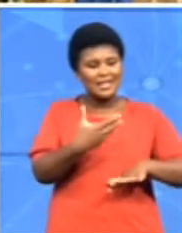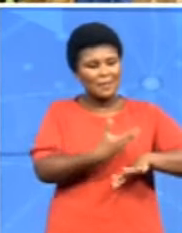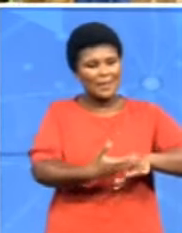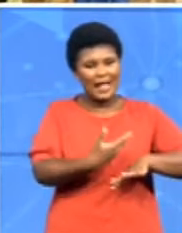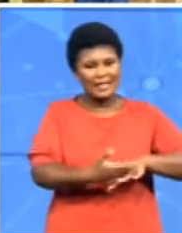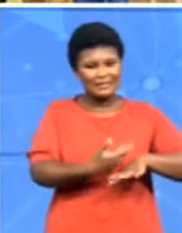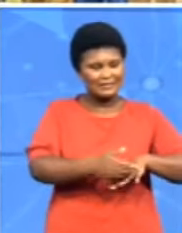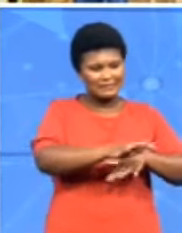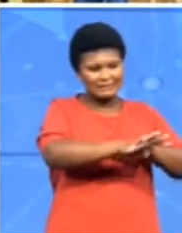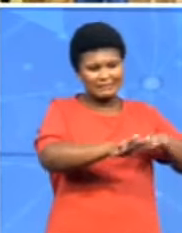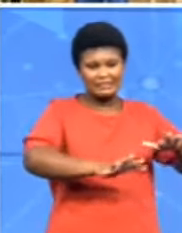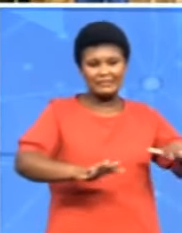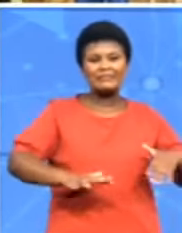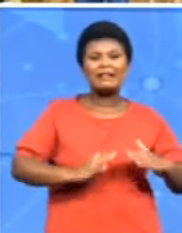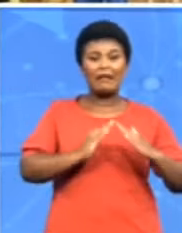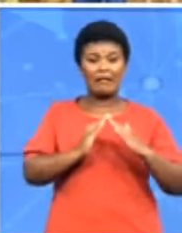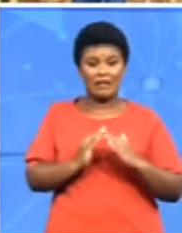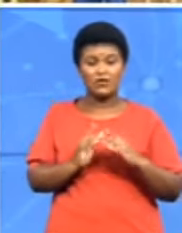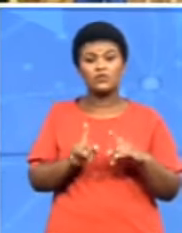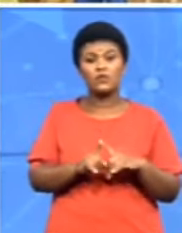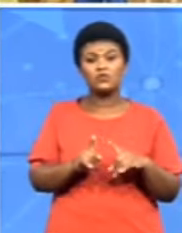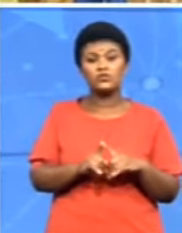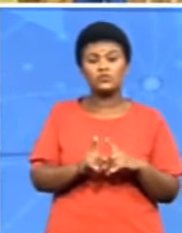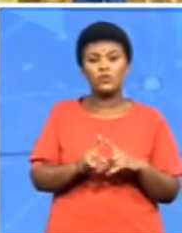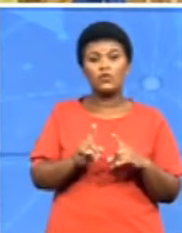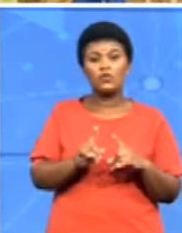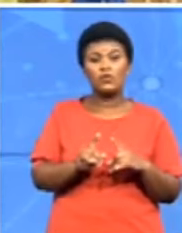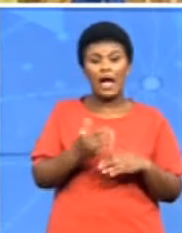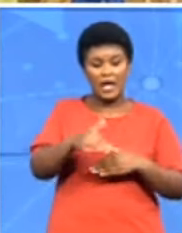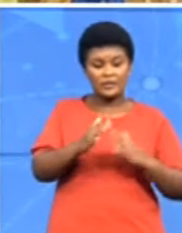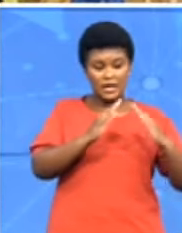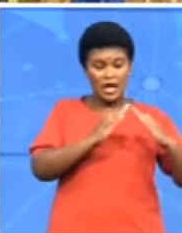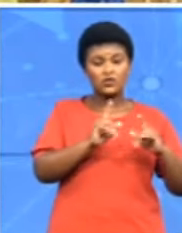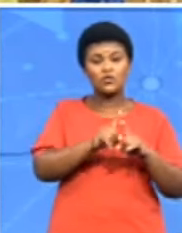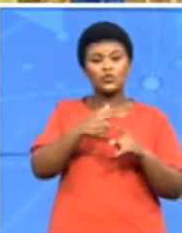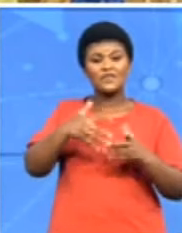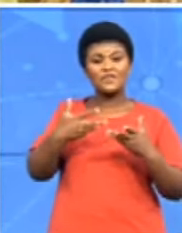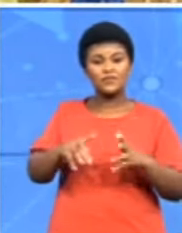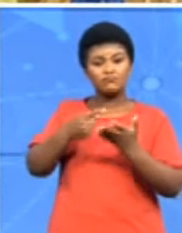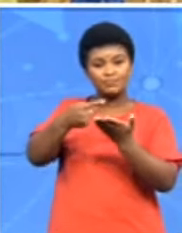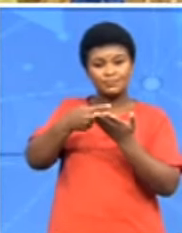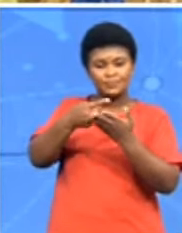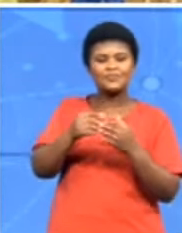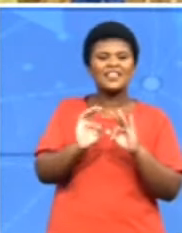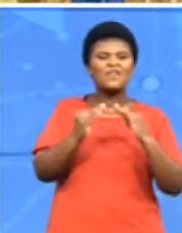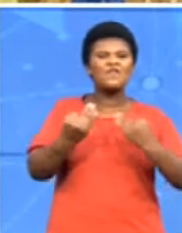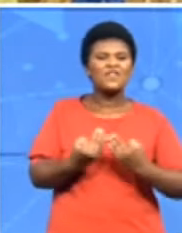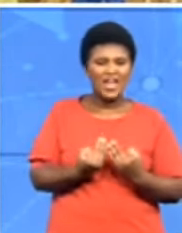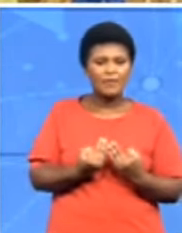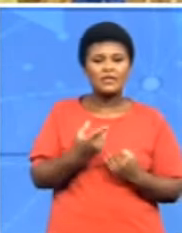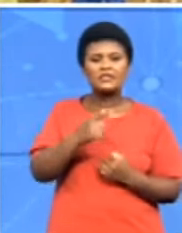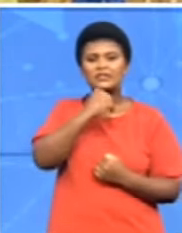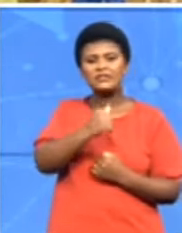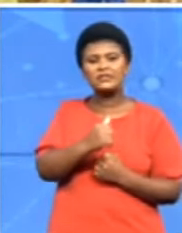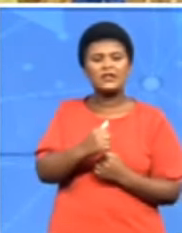spoke to the family members, extended family members, if I may put it that way, and they were saying that they did not know how they were going